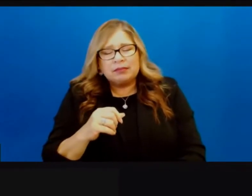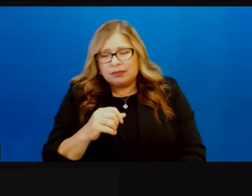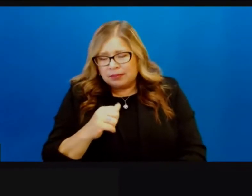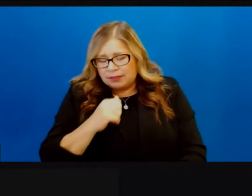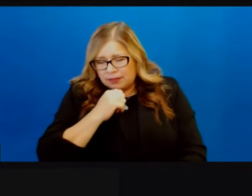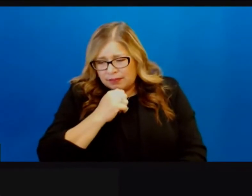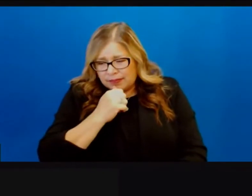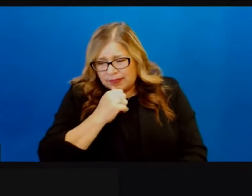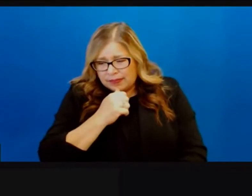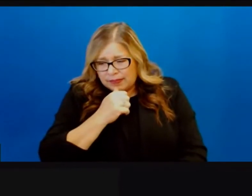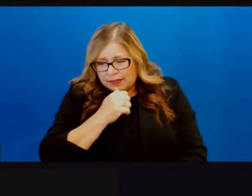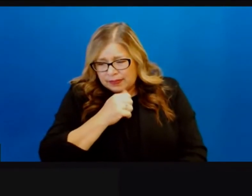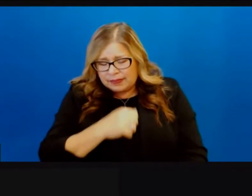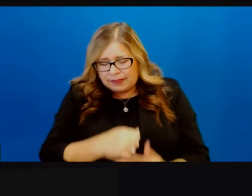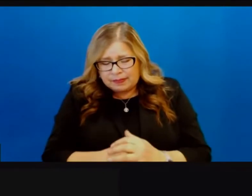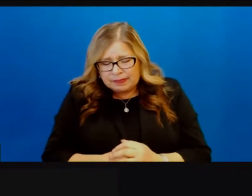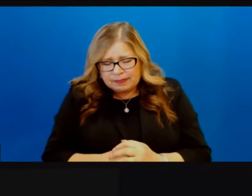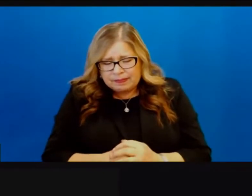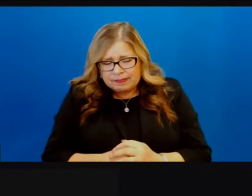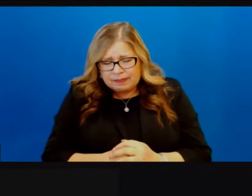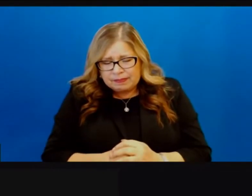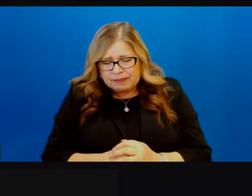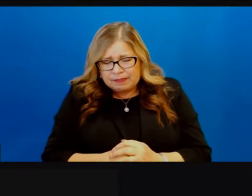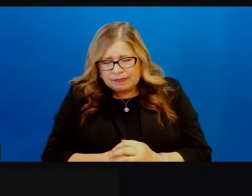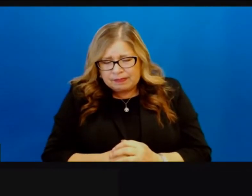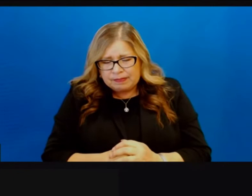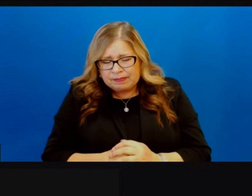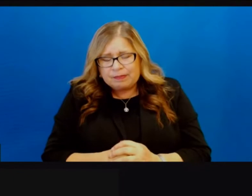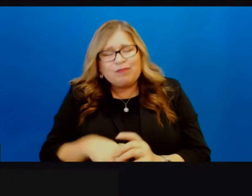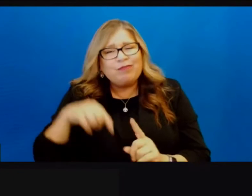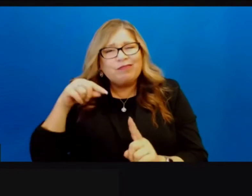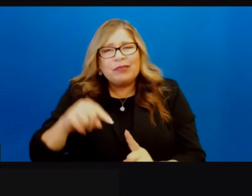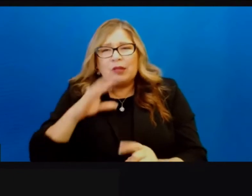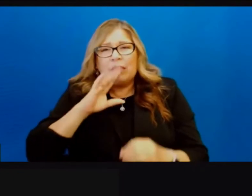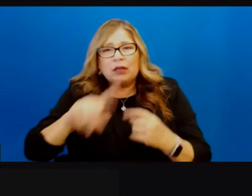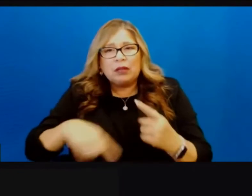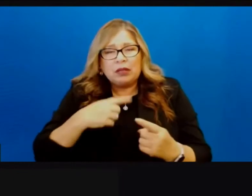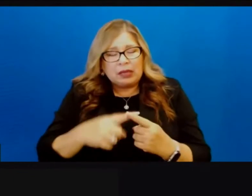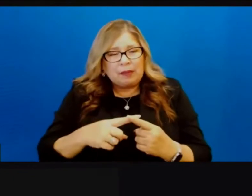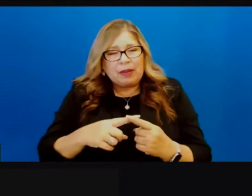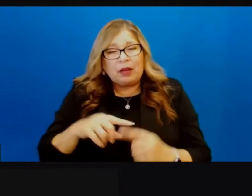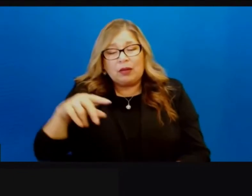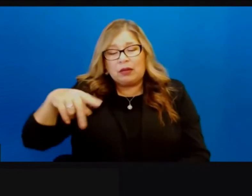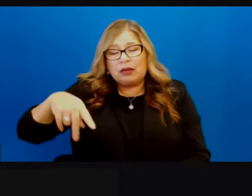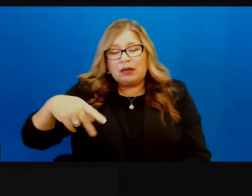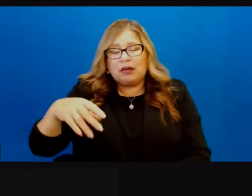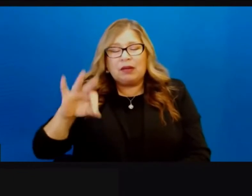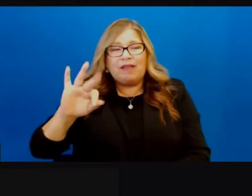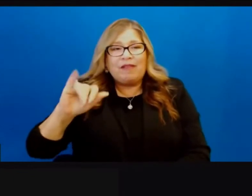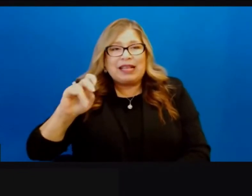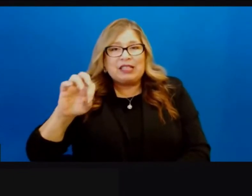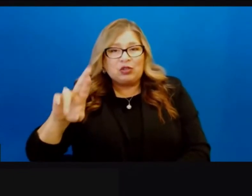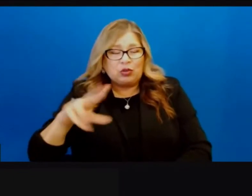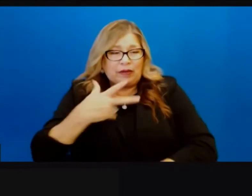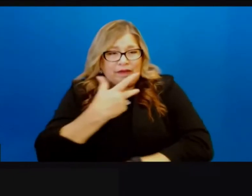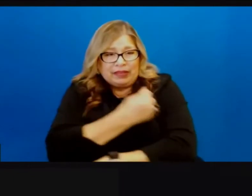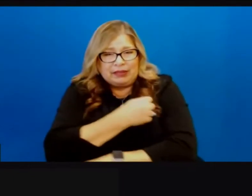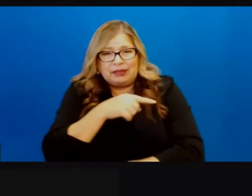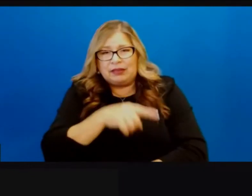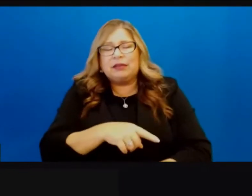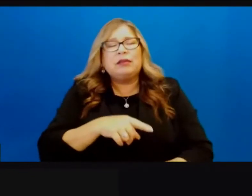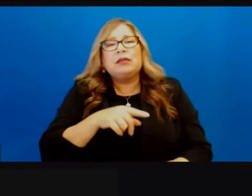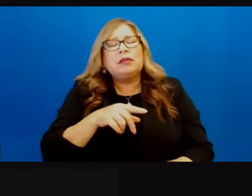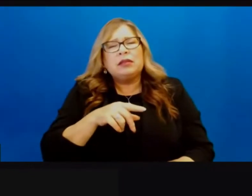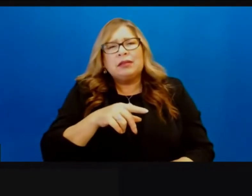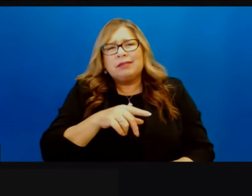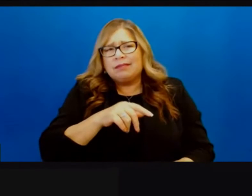that the Pfizer vaccine isn't as effective in kids in the ages 5 to 11. And I'm wondering, with lifting the mask